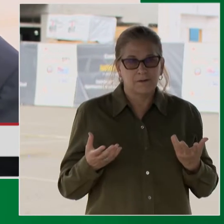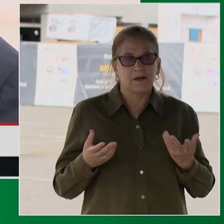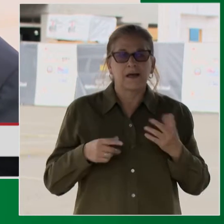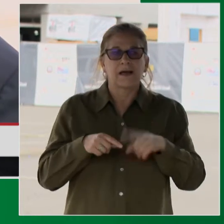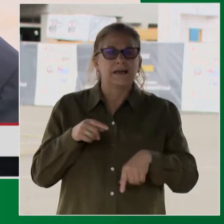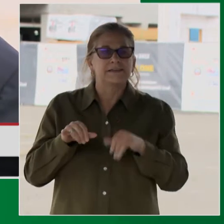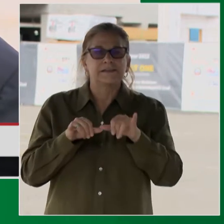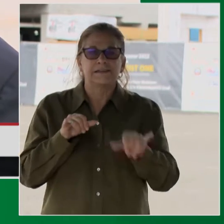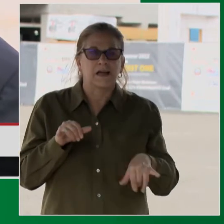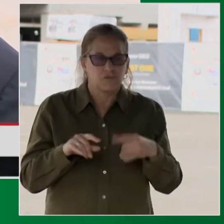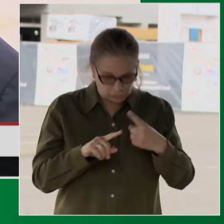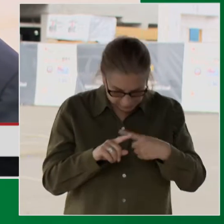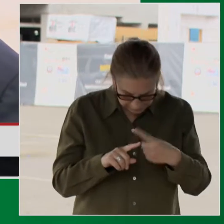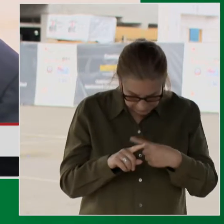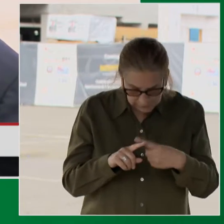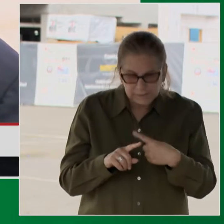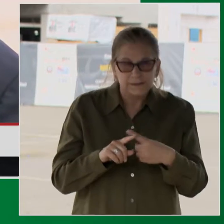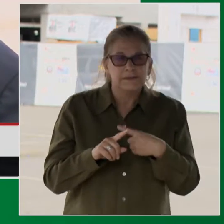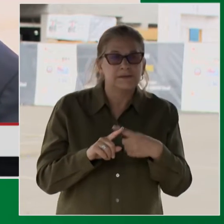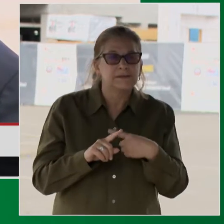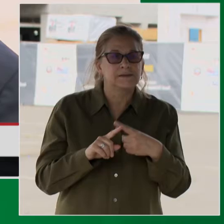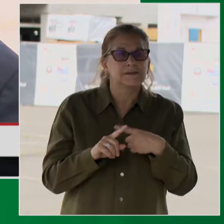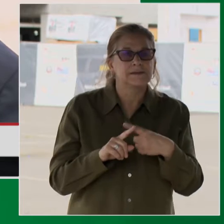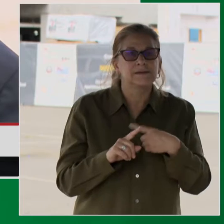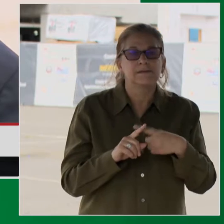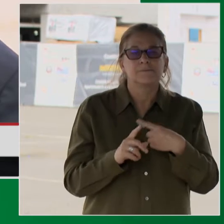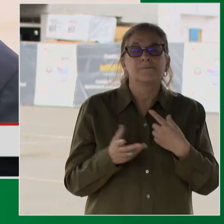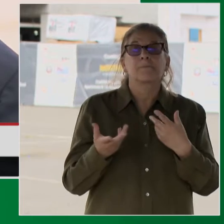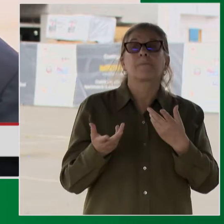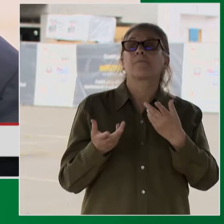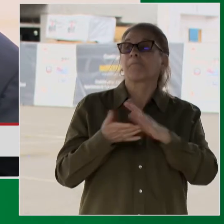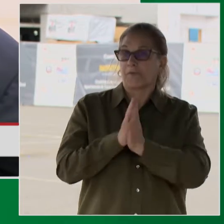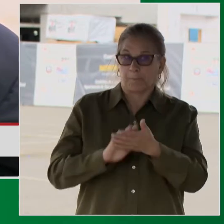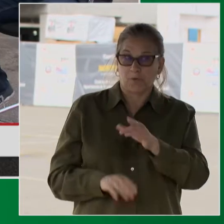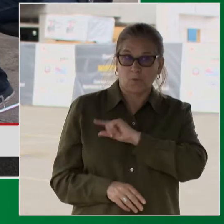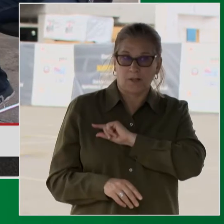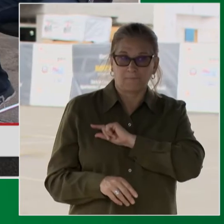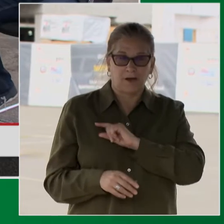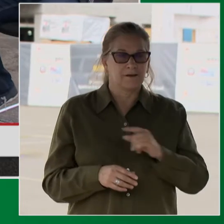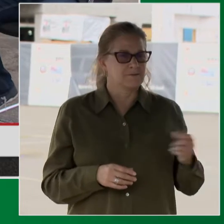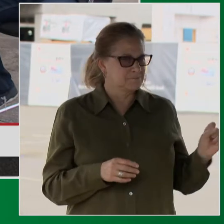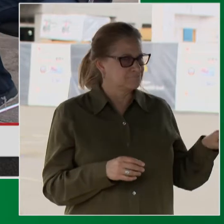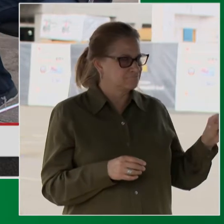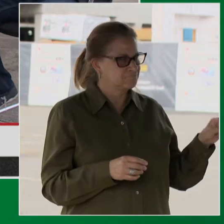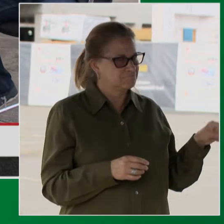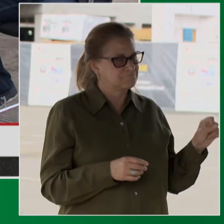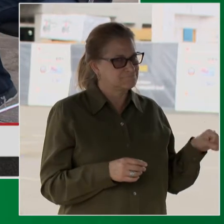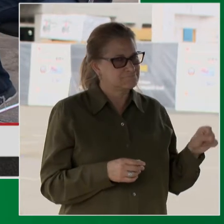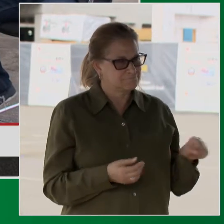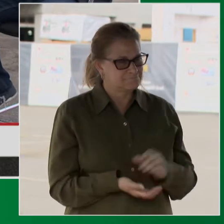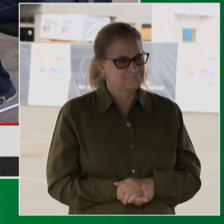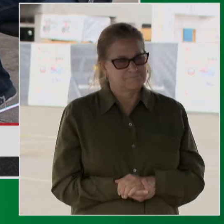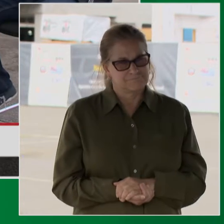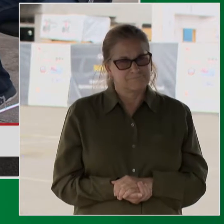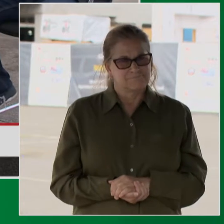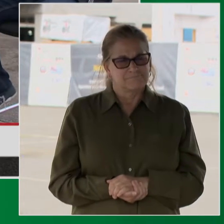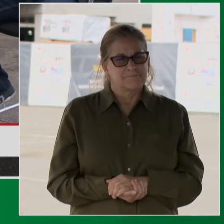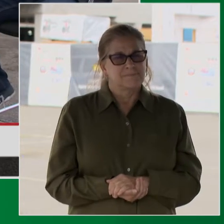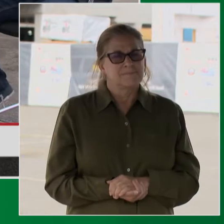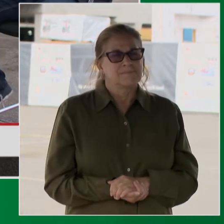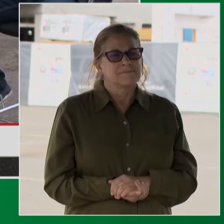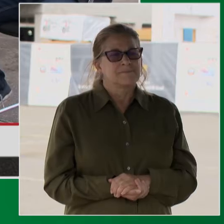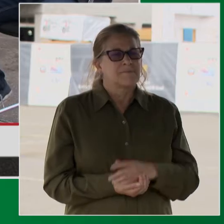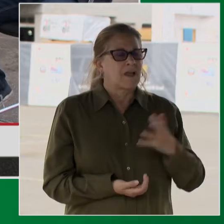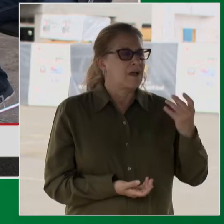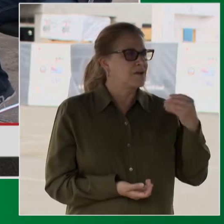stay in the district. So that's been really exciting. Well, we could spend the whole show talking about housing. We could. But we've got some folks who want to